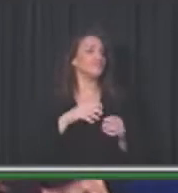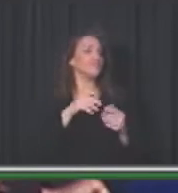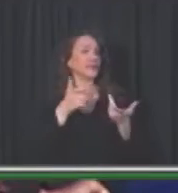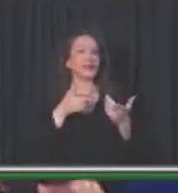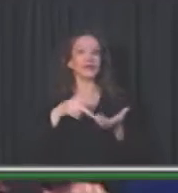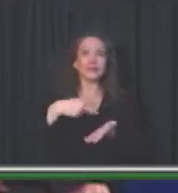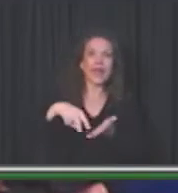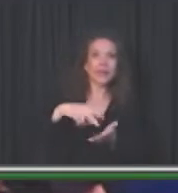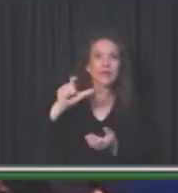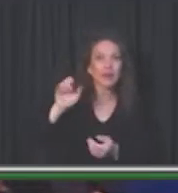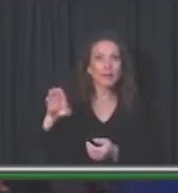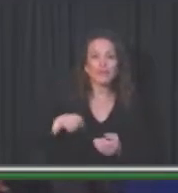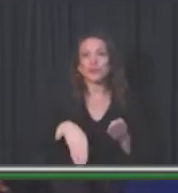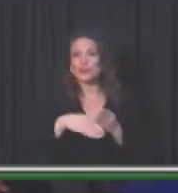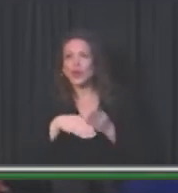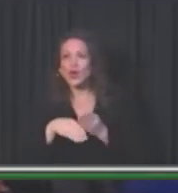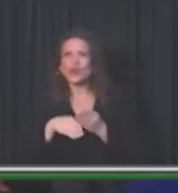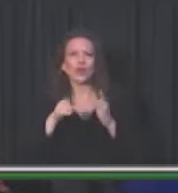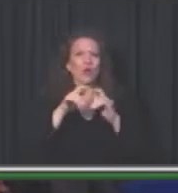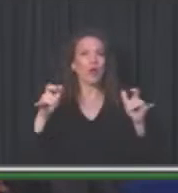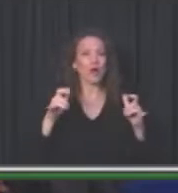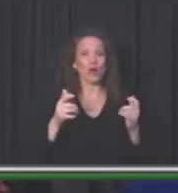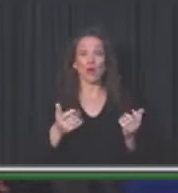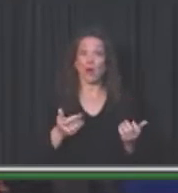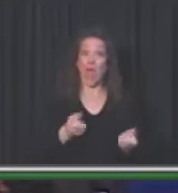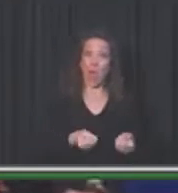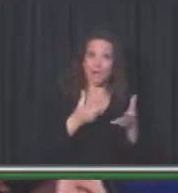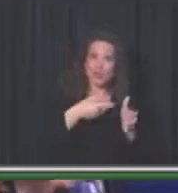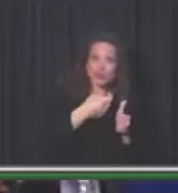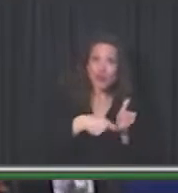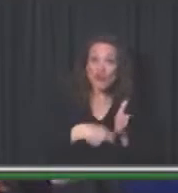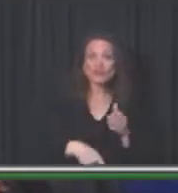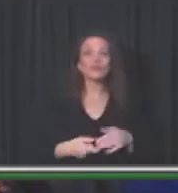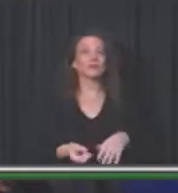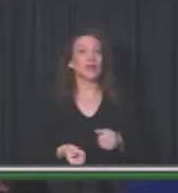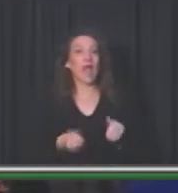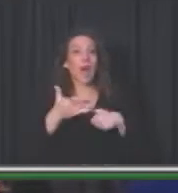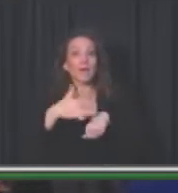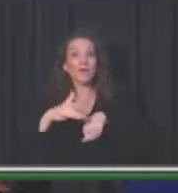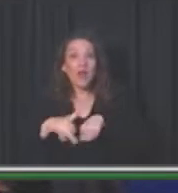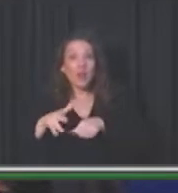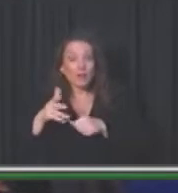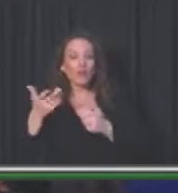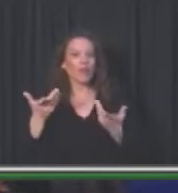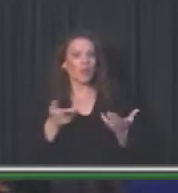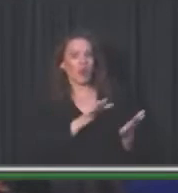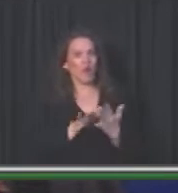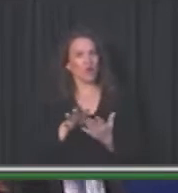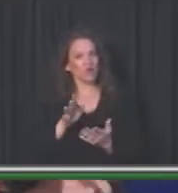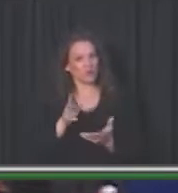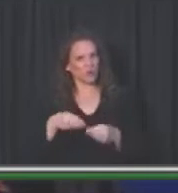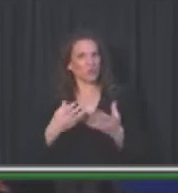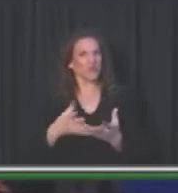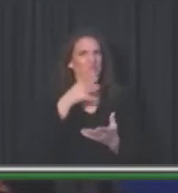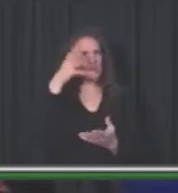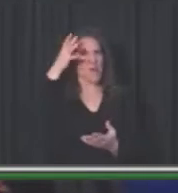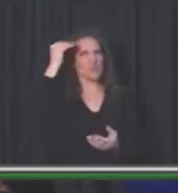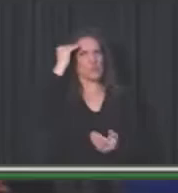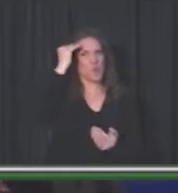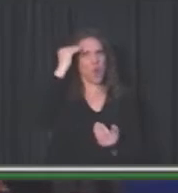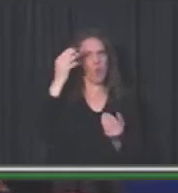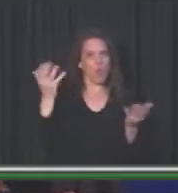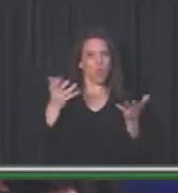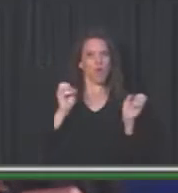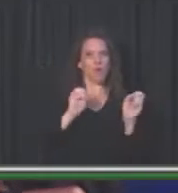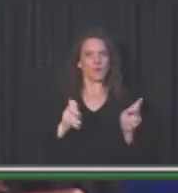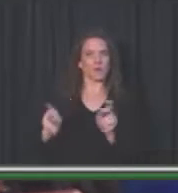how many spots there are to be enrolled in it, so that your children are able to have those opportunities. That's